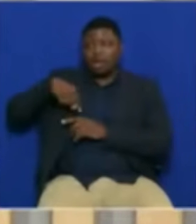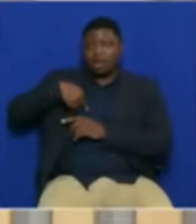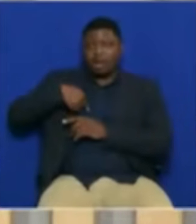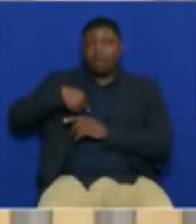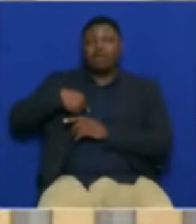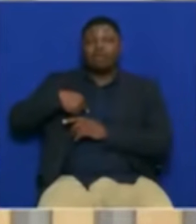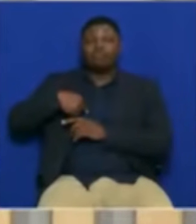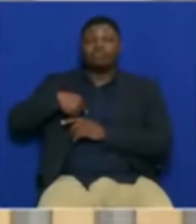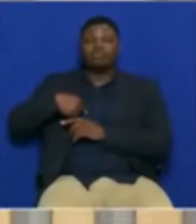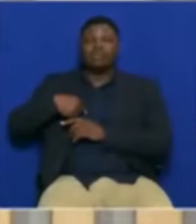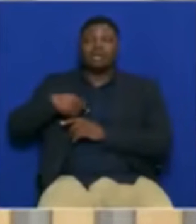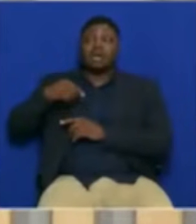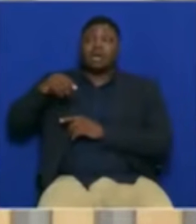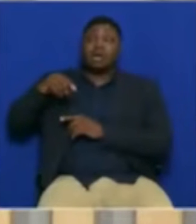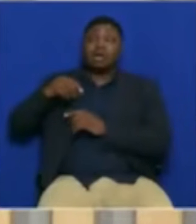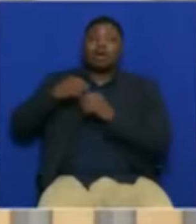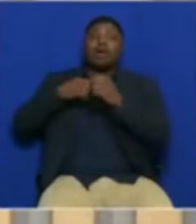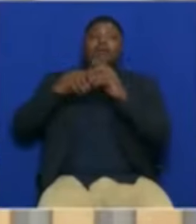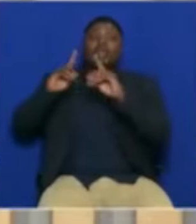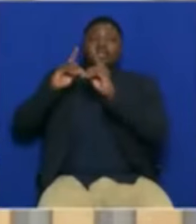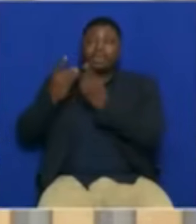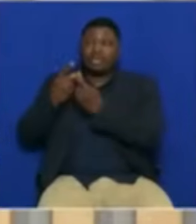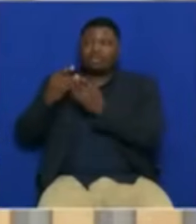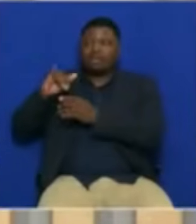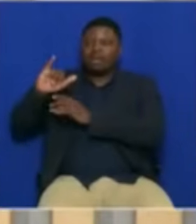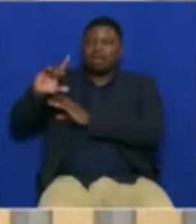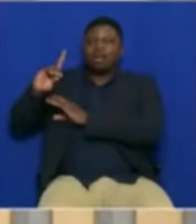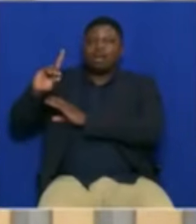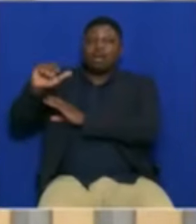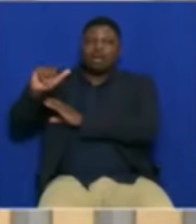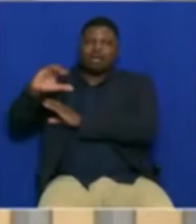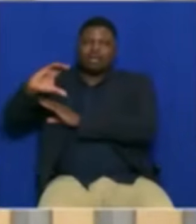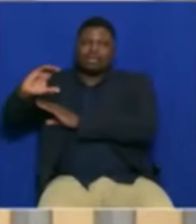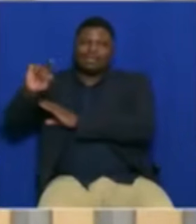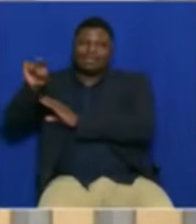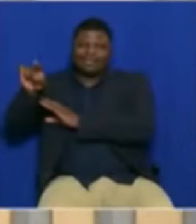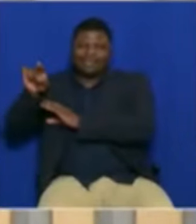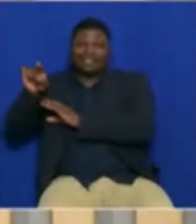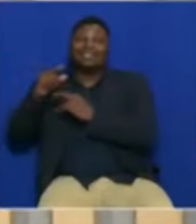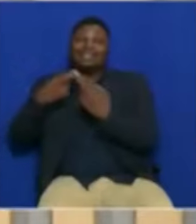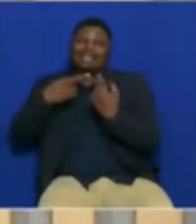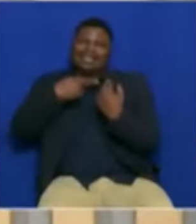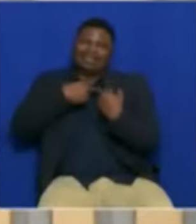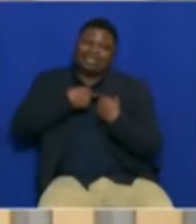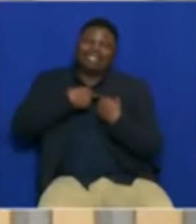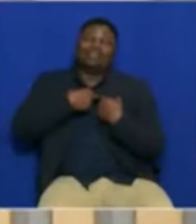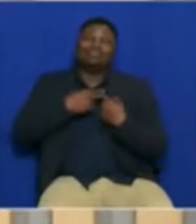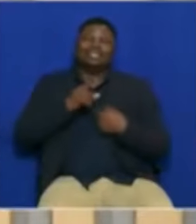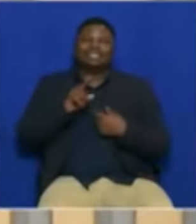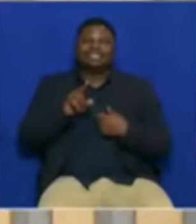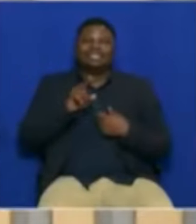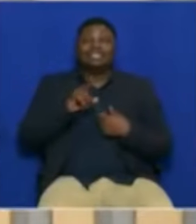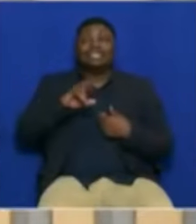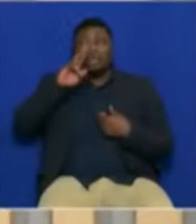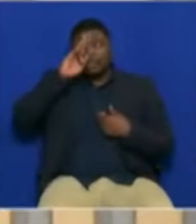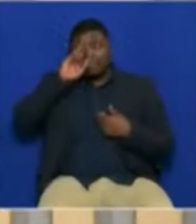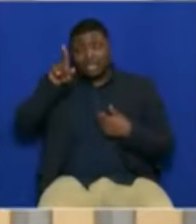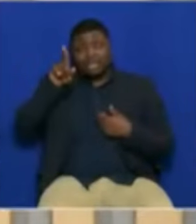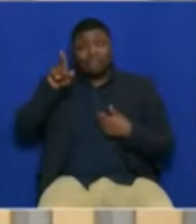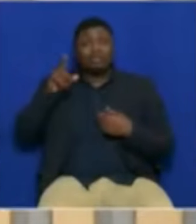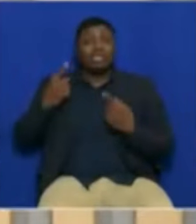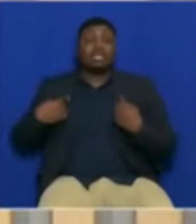the only way I can put it this way, if it's not IDAC's business and I'm